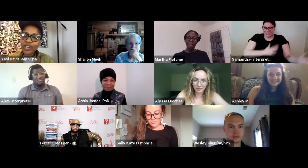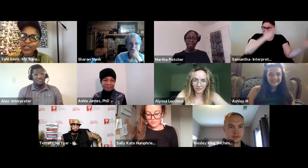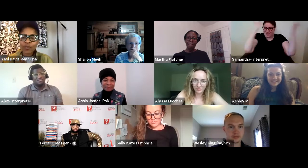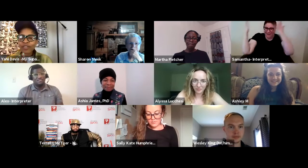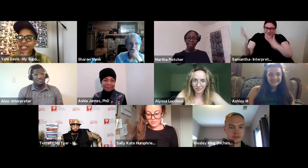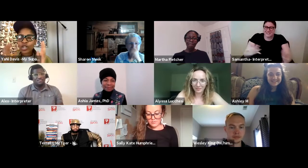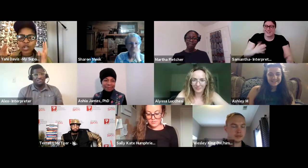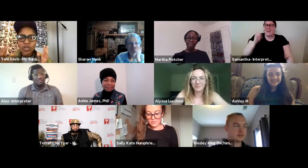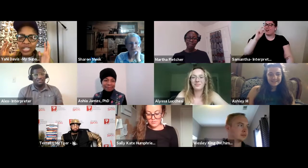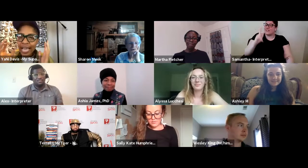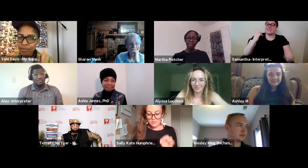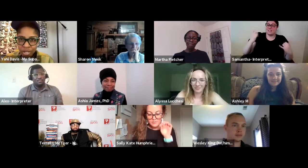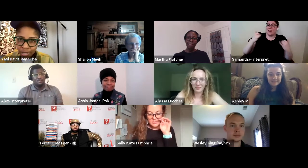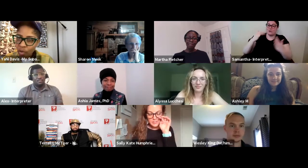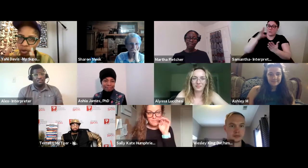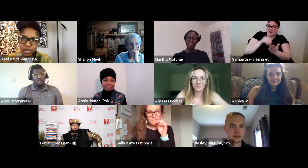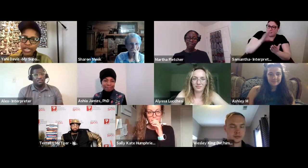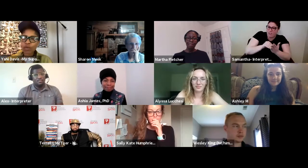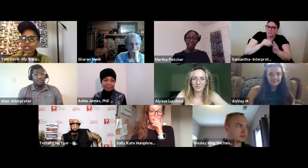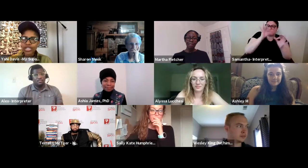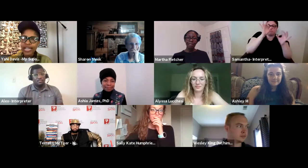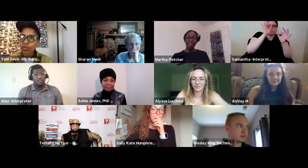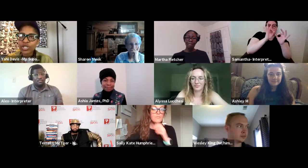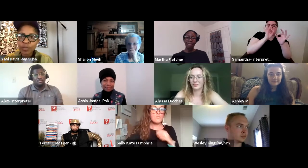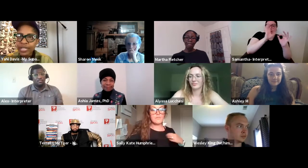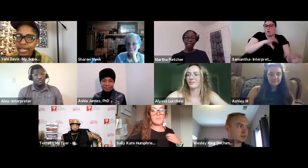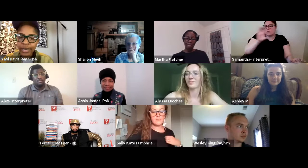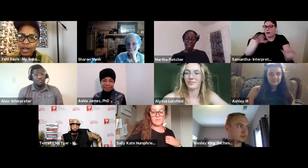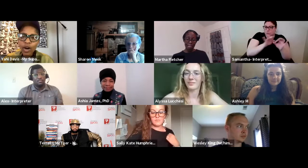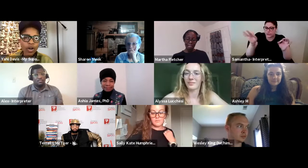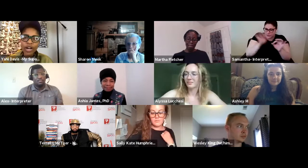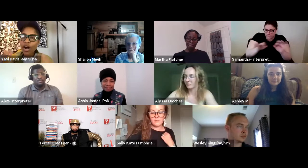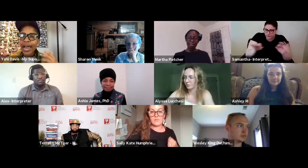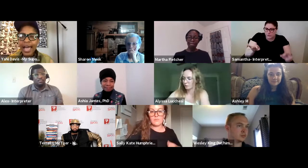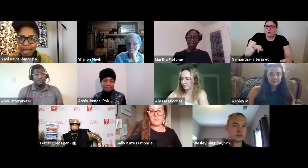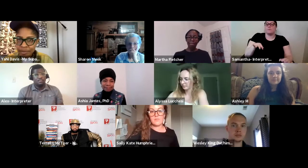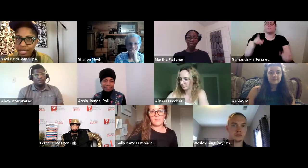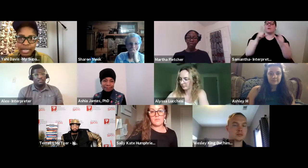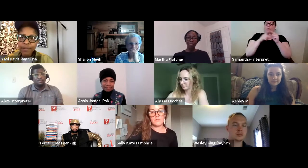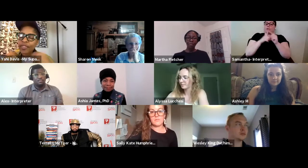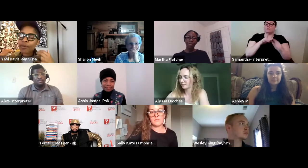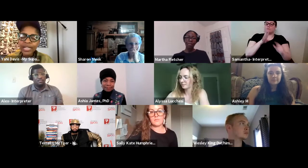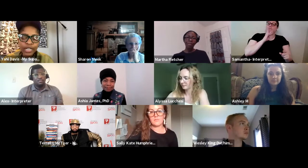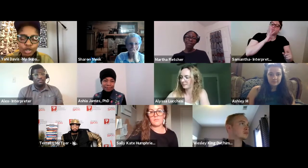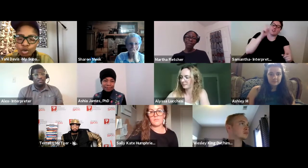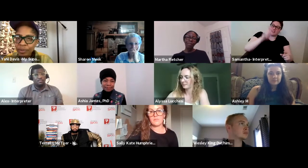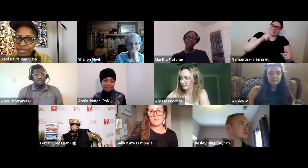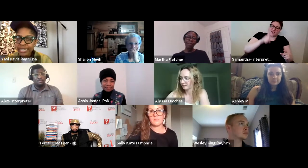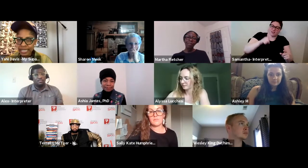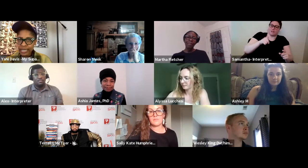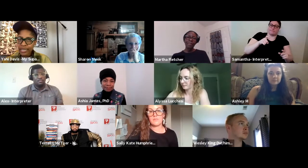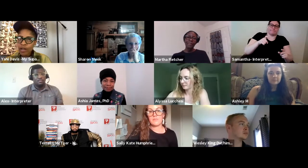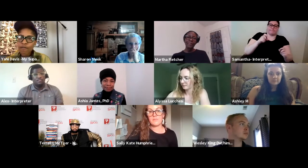we learned that we've got to close caption the words that we're saying and we're speaking on our apps. They're making it